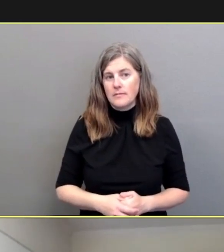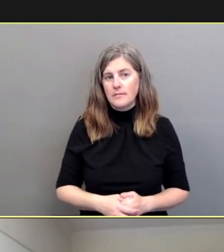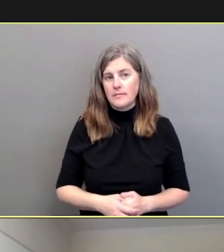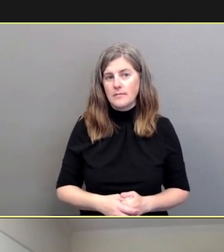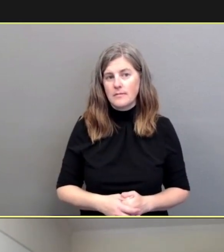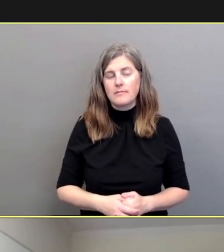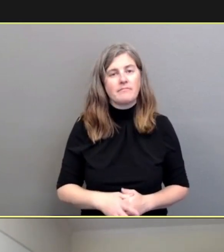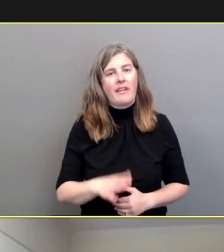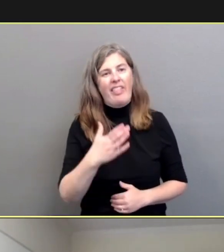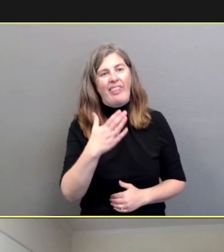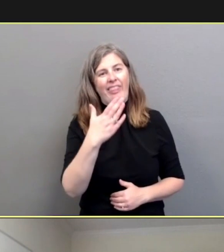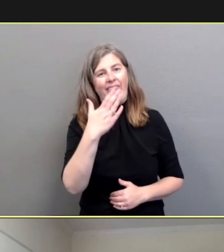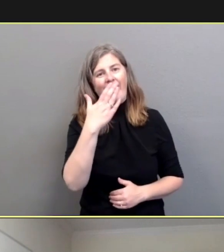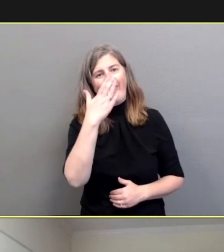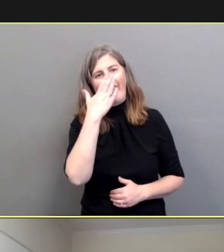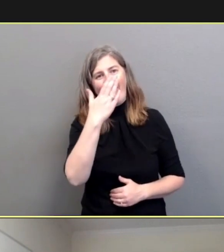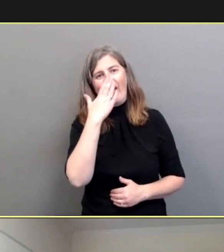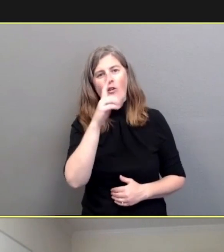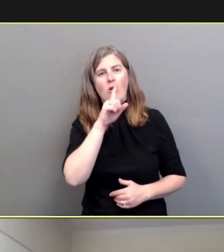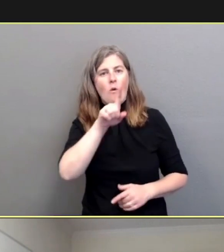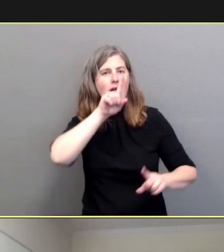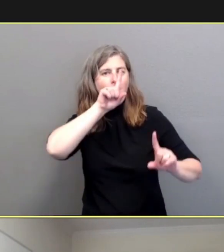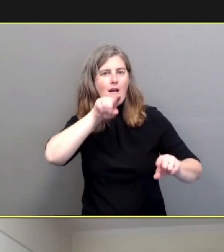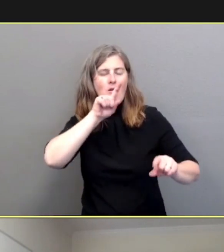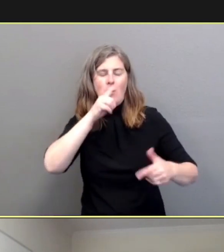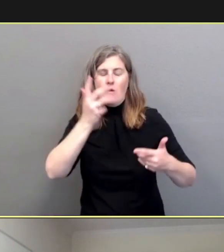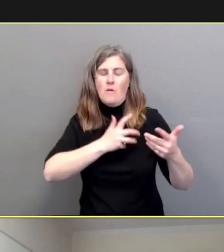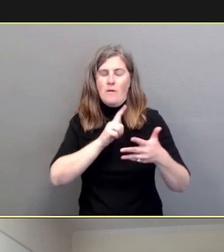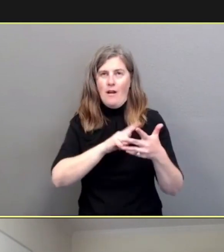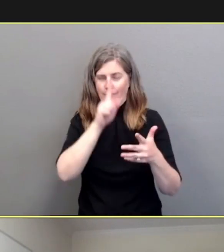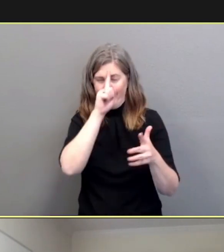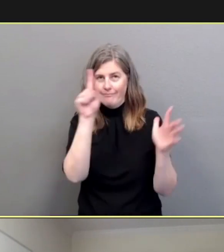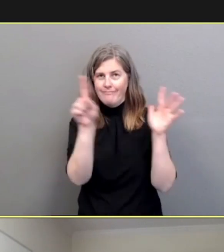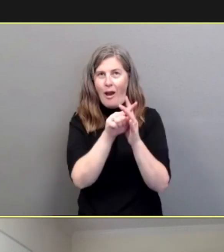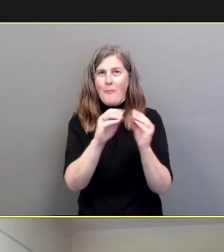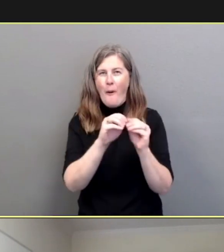Well, thanks for your generosity. All your answers are generating more questions.